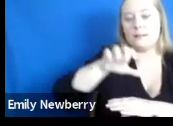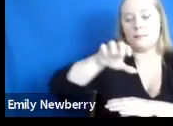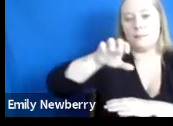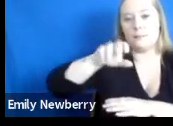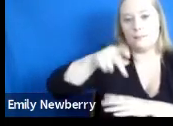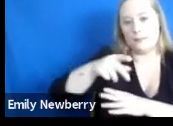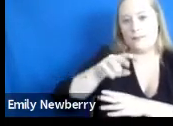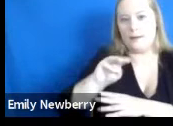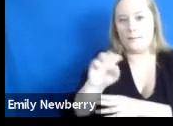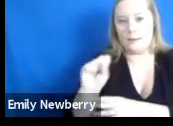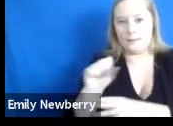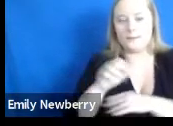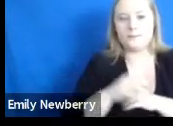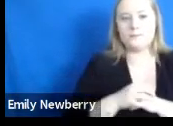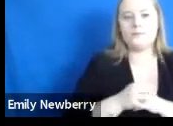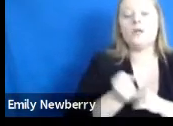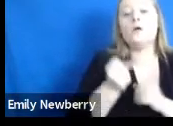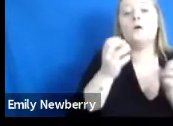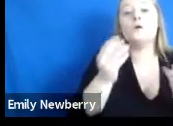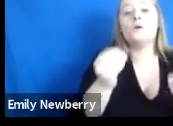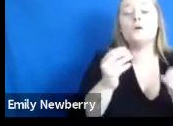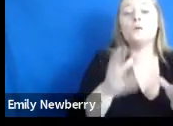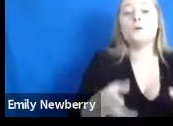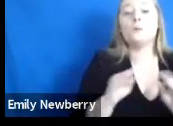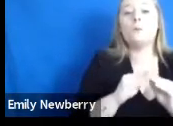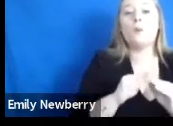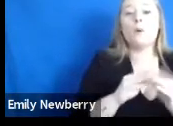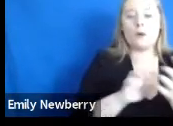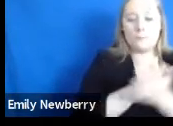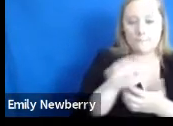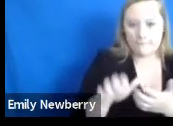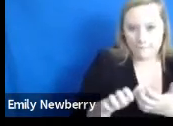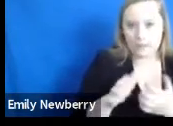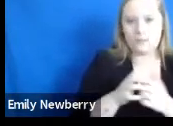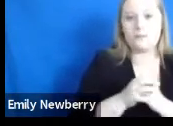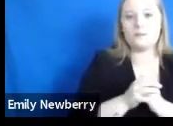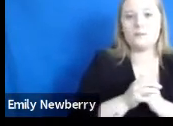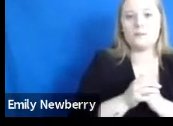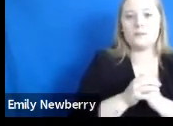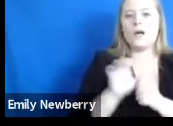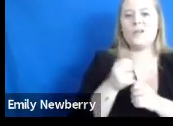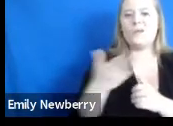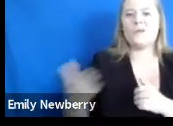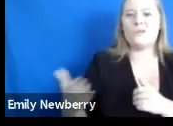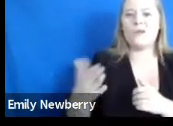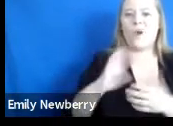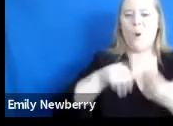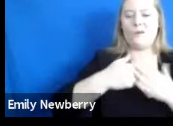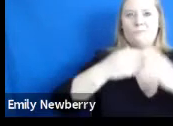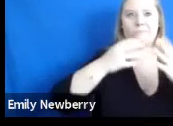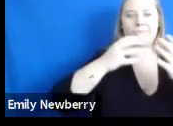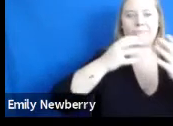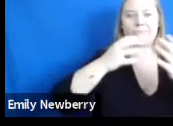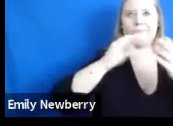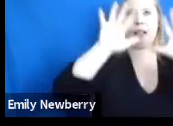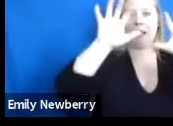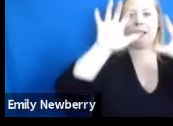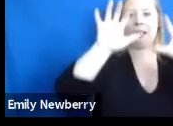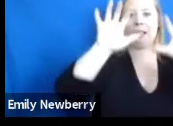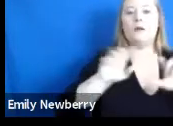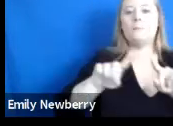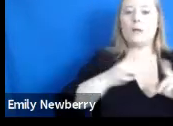So talking about the total concentration, again, not looking into all these numbers, the only concern was the